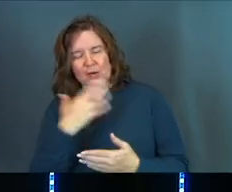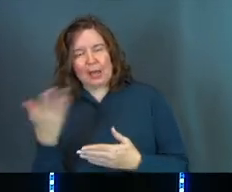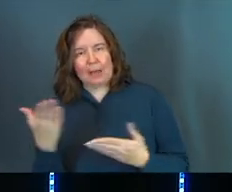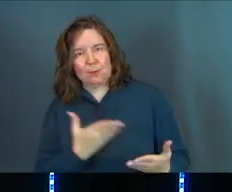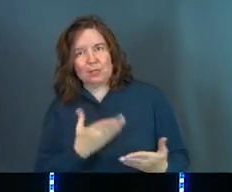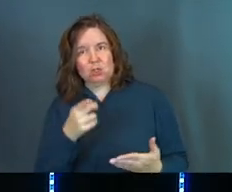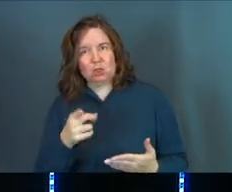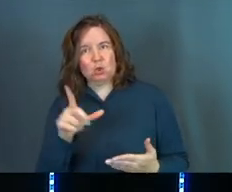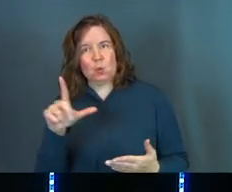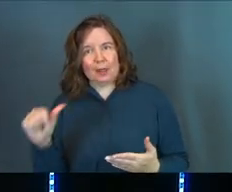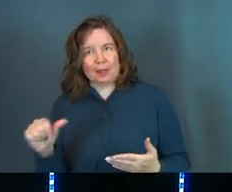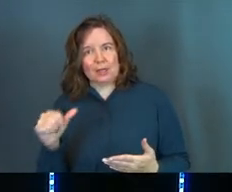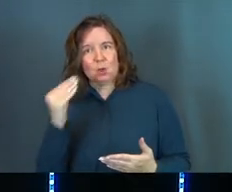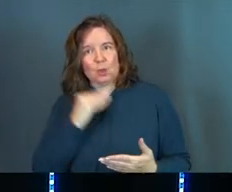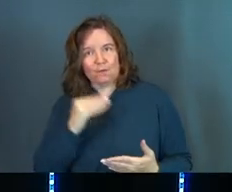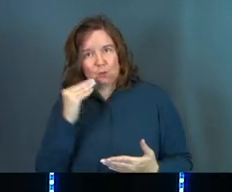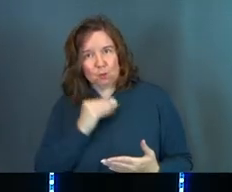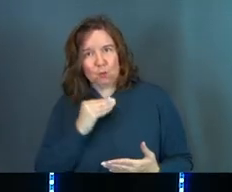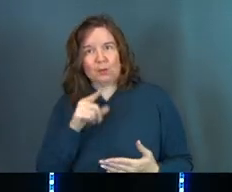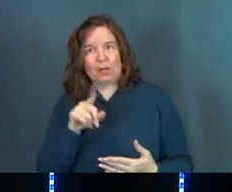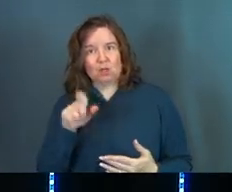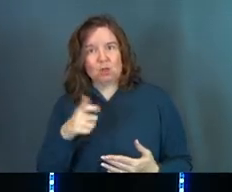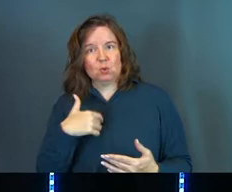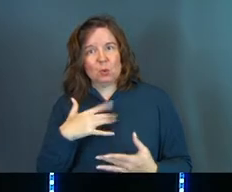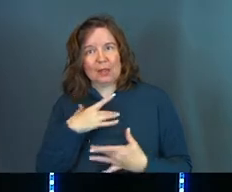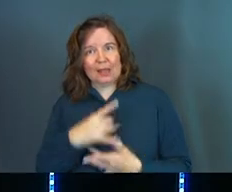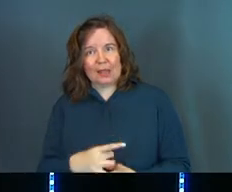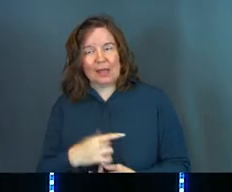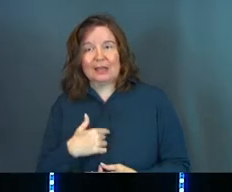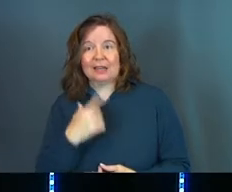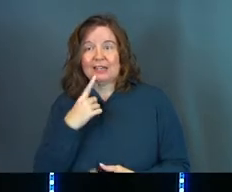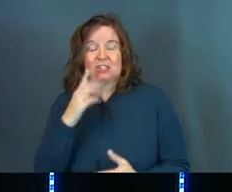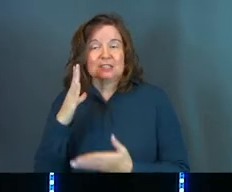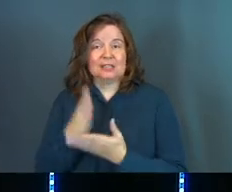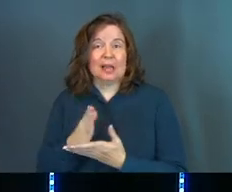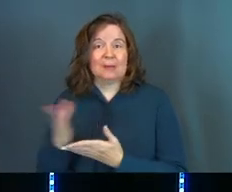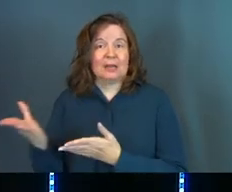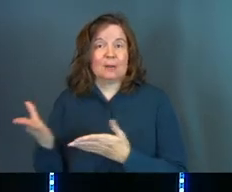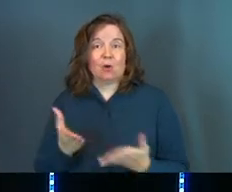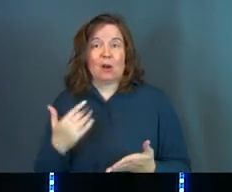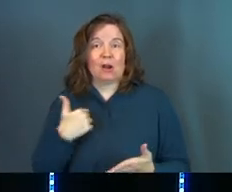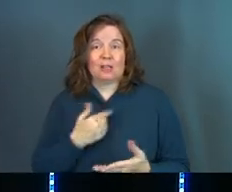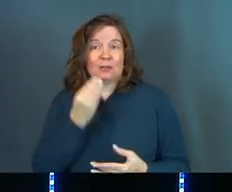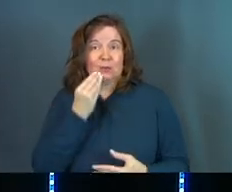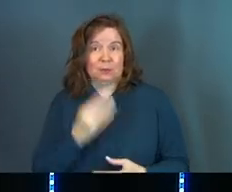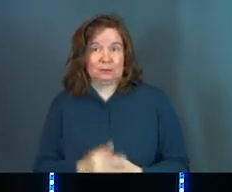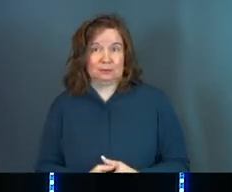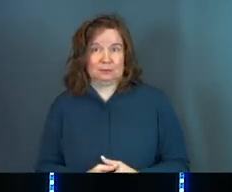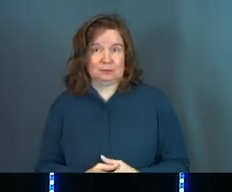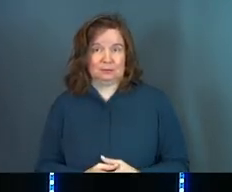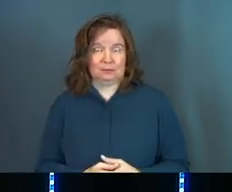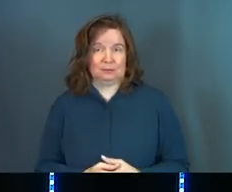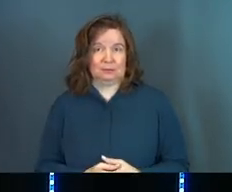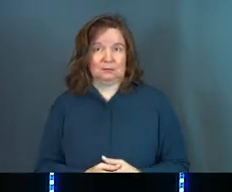and I'm bringing you and Linda the food that you guys like. And he just stopped, and he brought us the food.